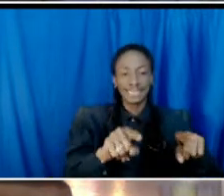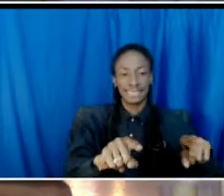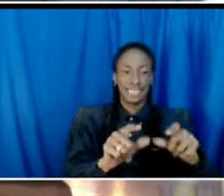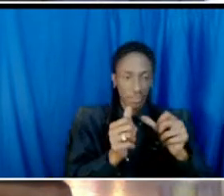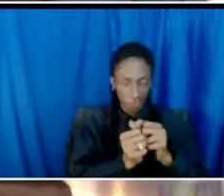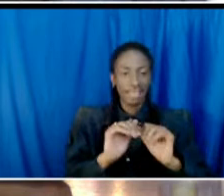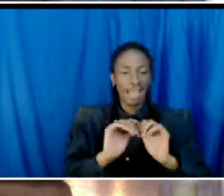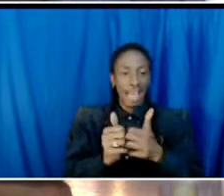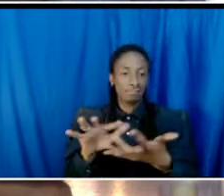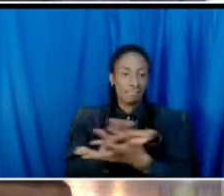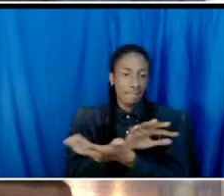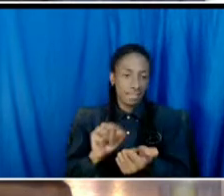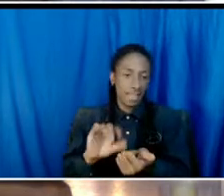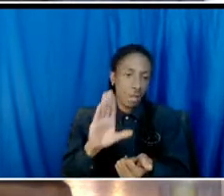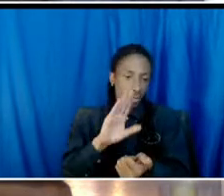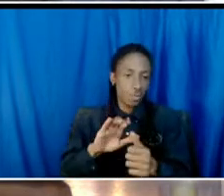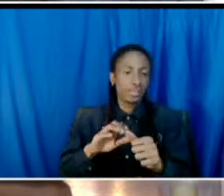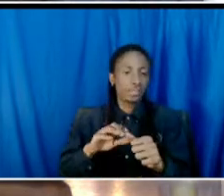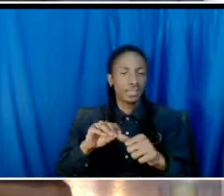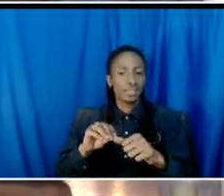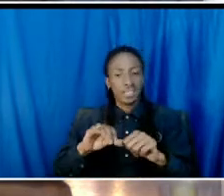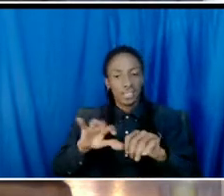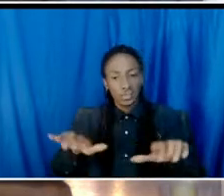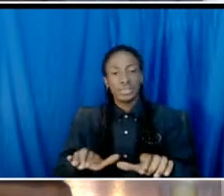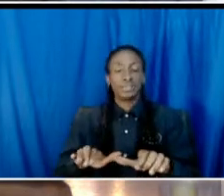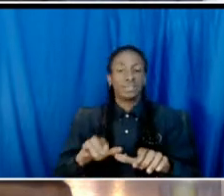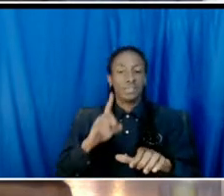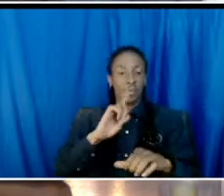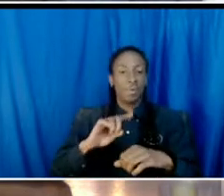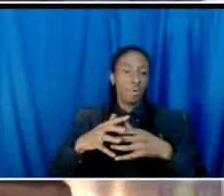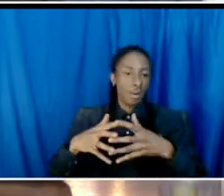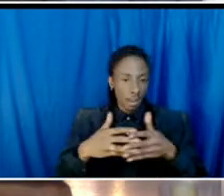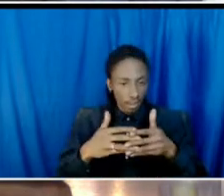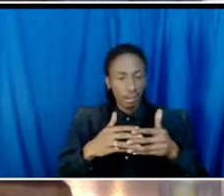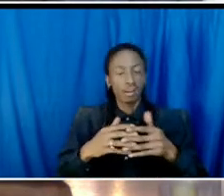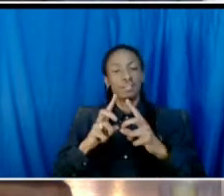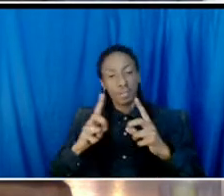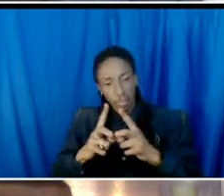would be to the country, to the department, to the administration, to him personally.